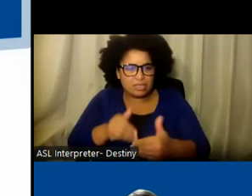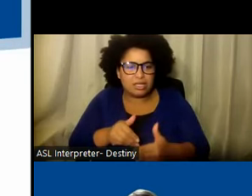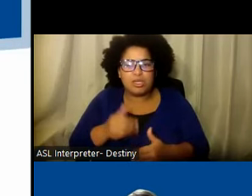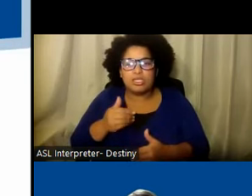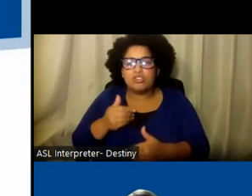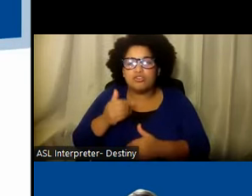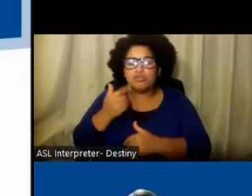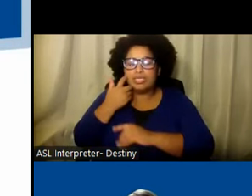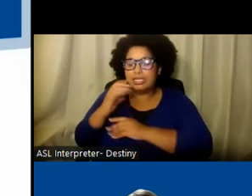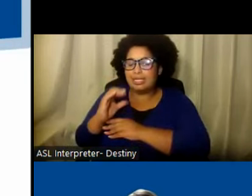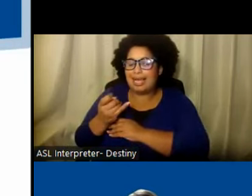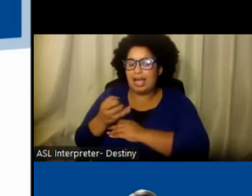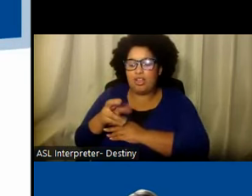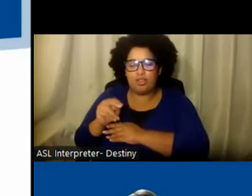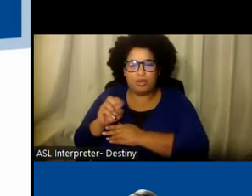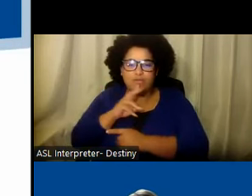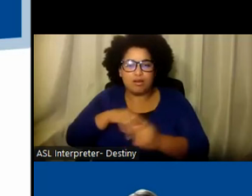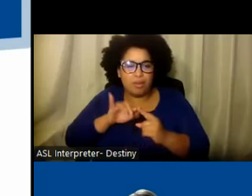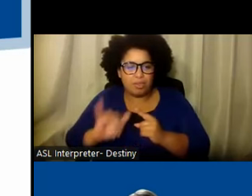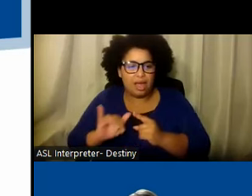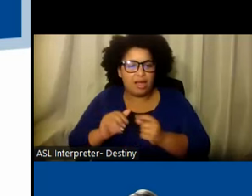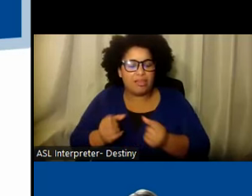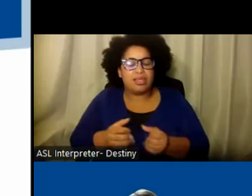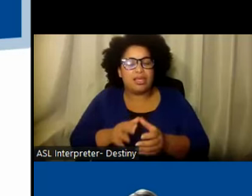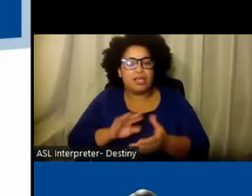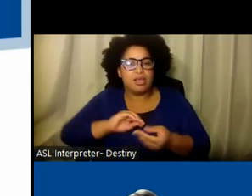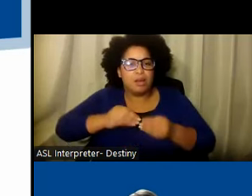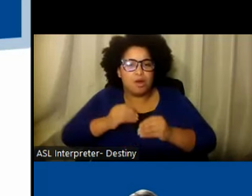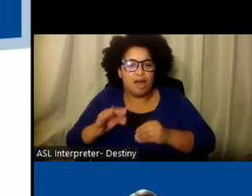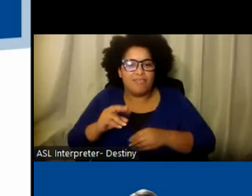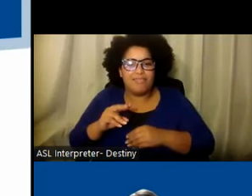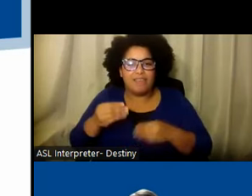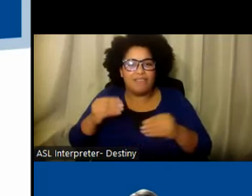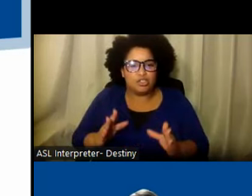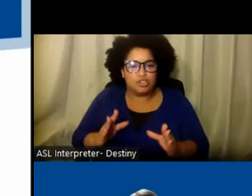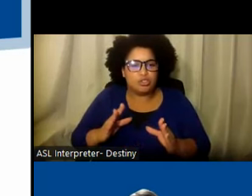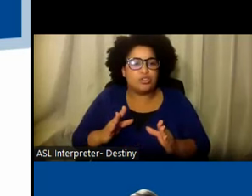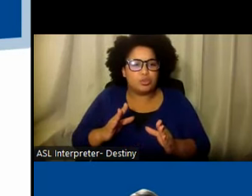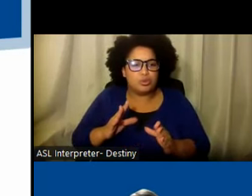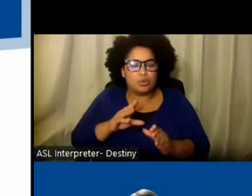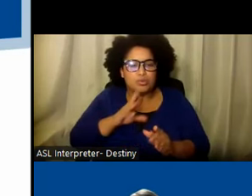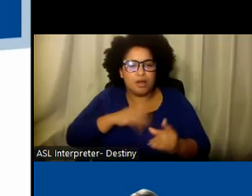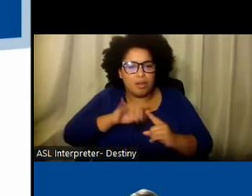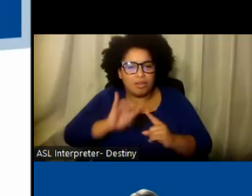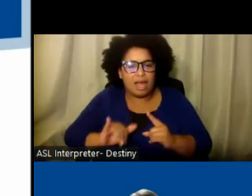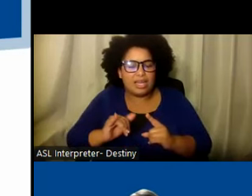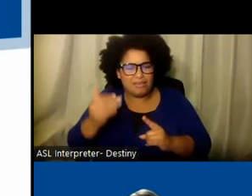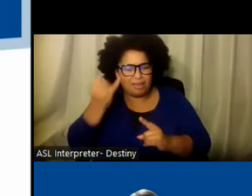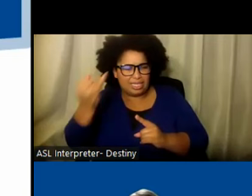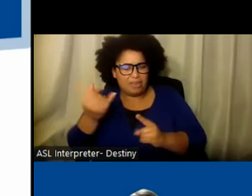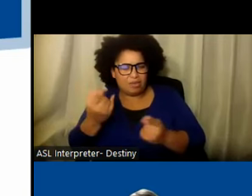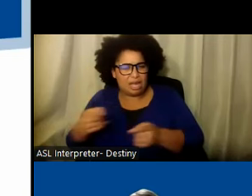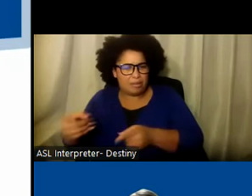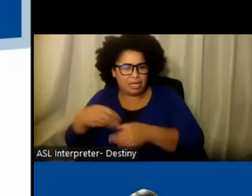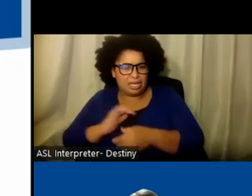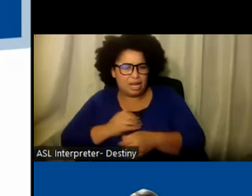spoke about earlier, the number of vendors that responded. So we will finally have a snapshot of what's going on really in our system. Then we moved